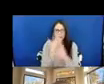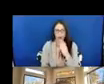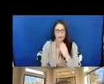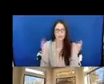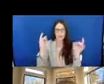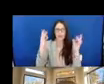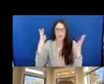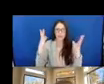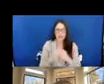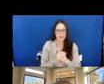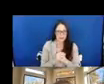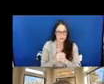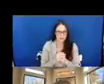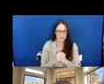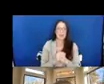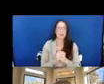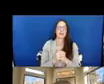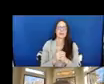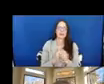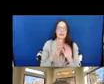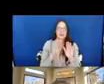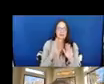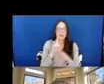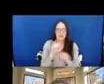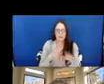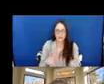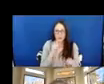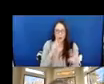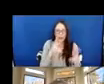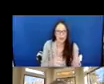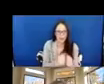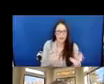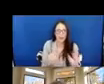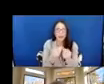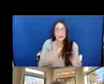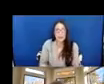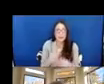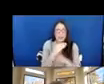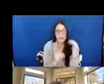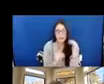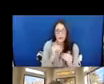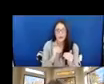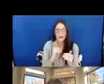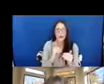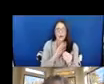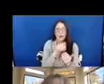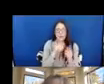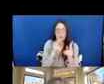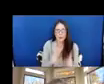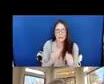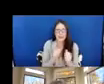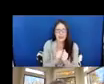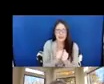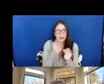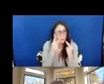resources and comfort and essential person in their midst, uh, and in, and especially in the midst of